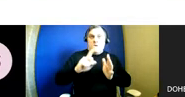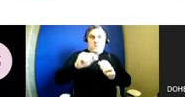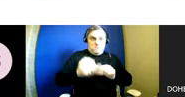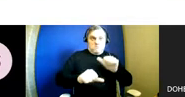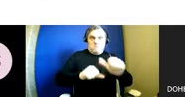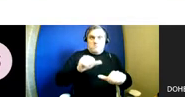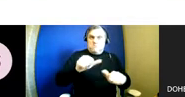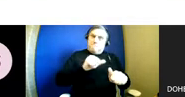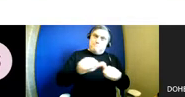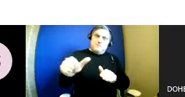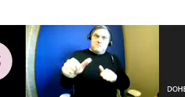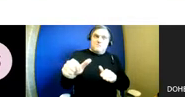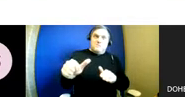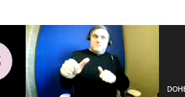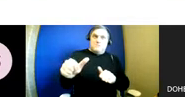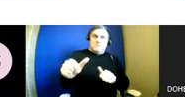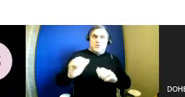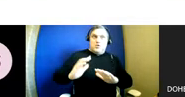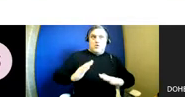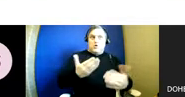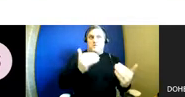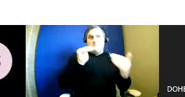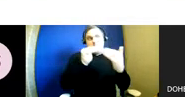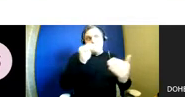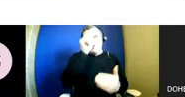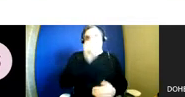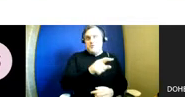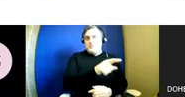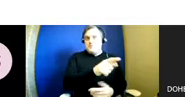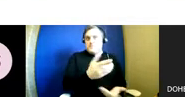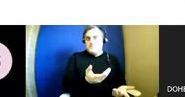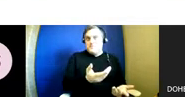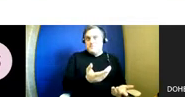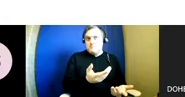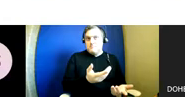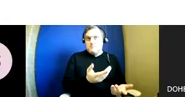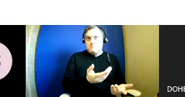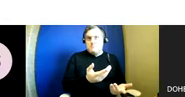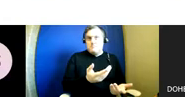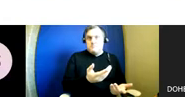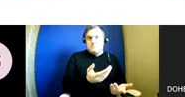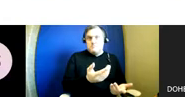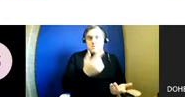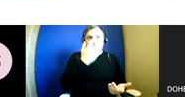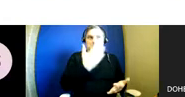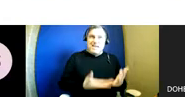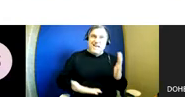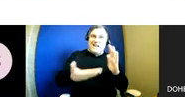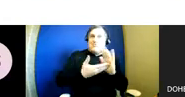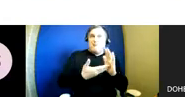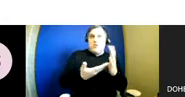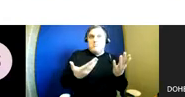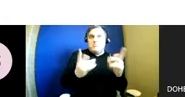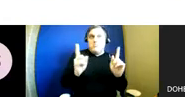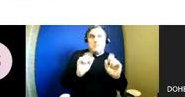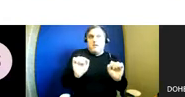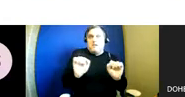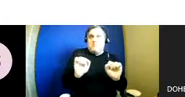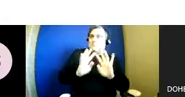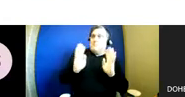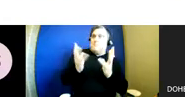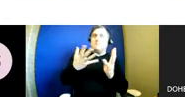the best service to meet that person's needs. And sometimes that's an extra service that isn't represented at the